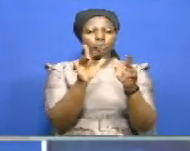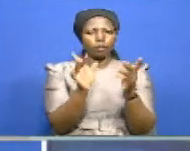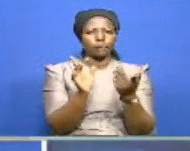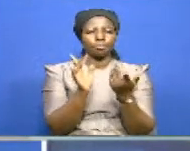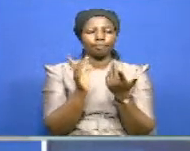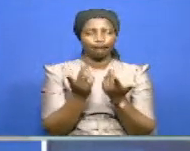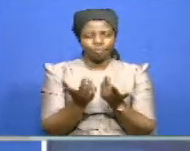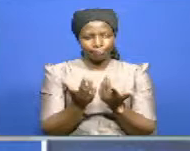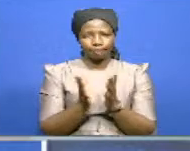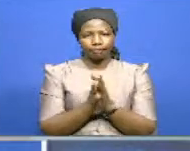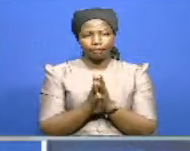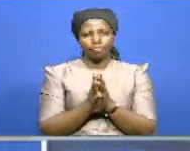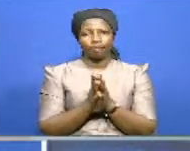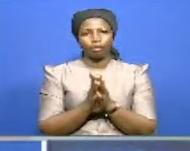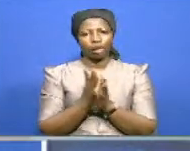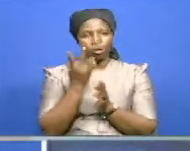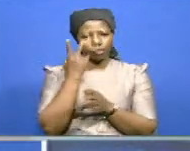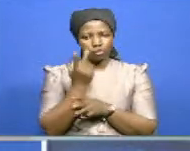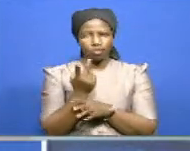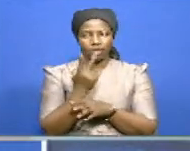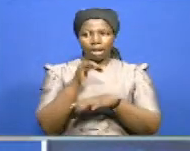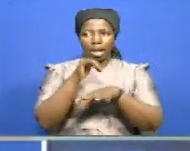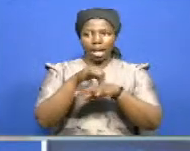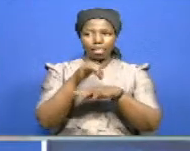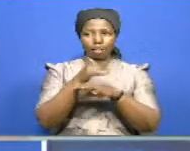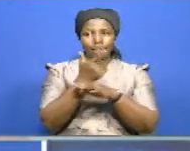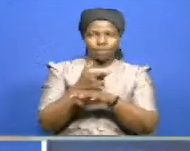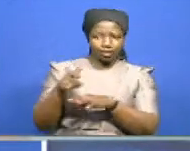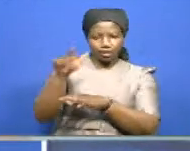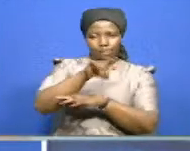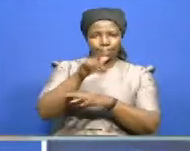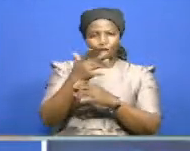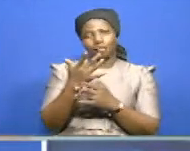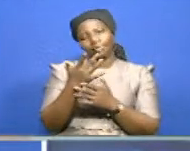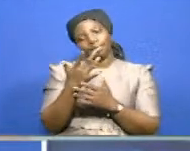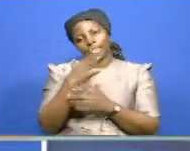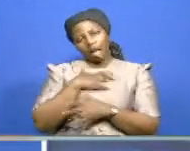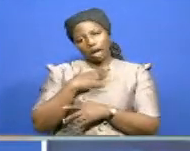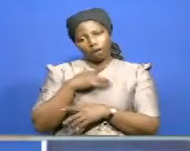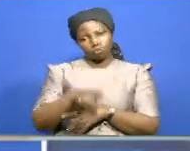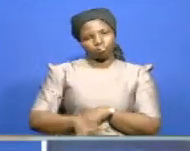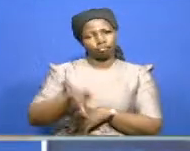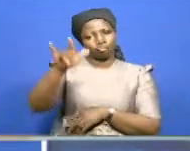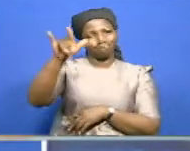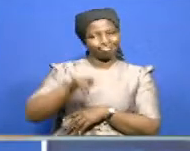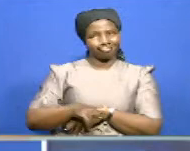to look at to increase our frequencies as more